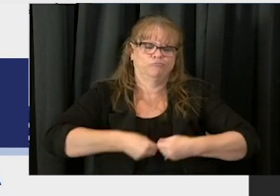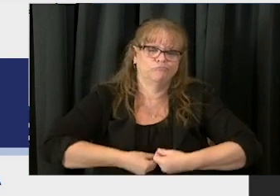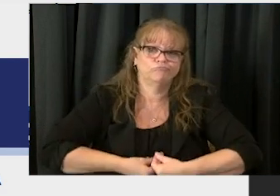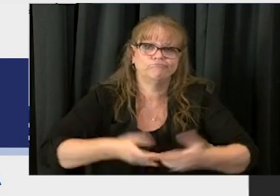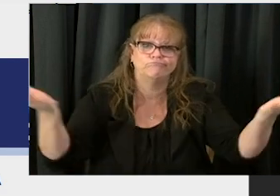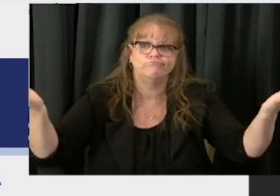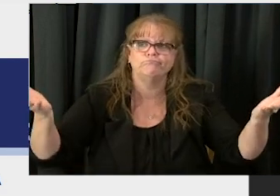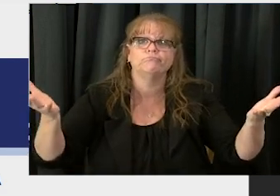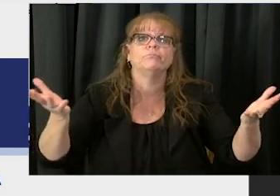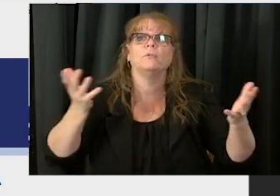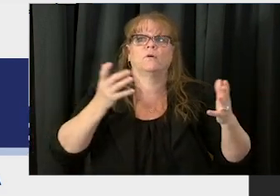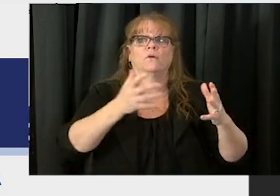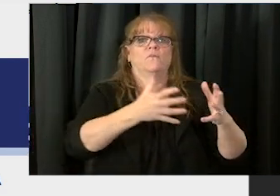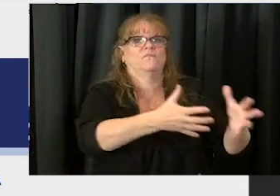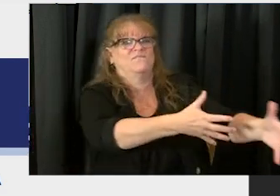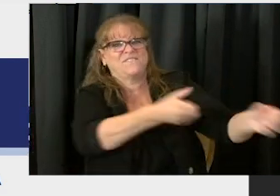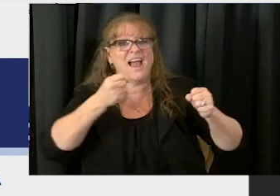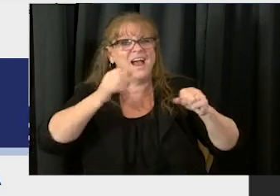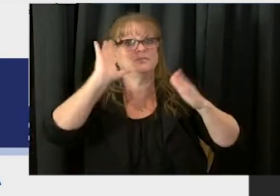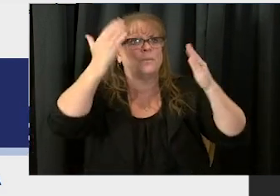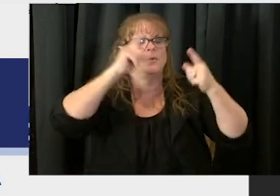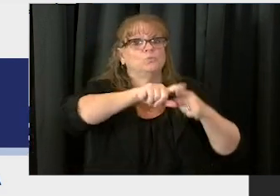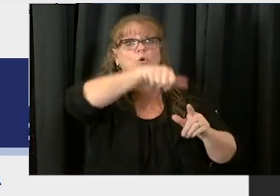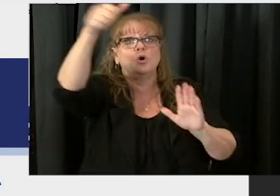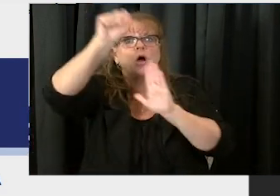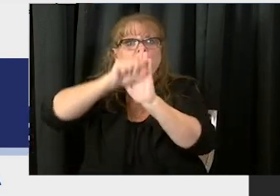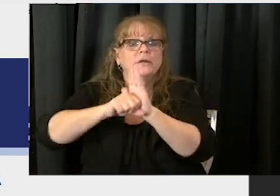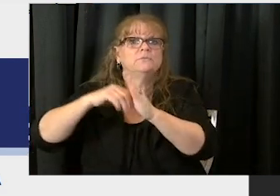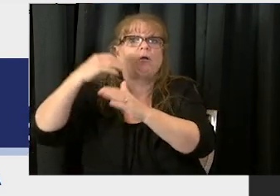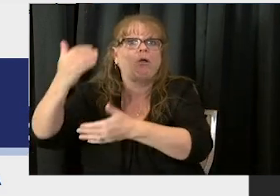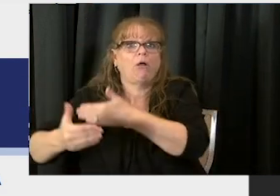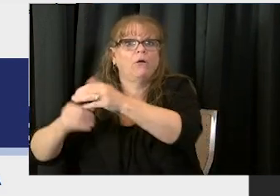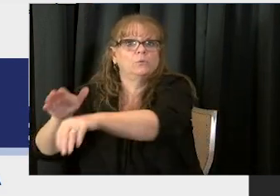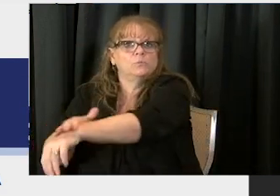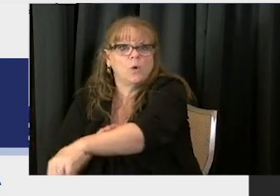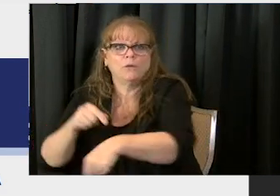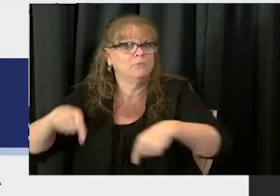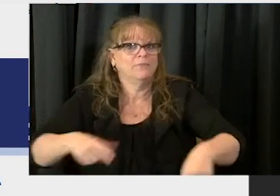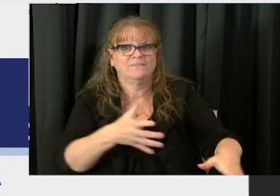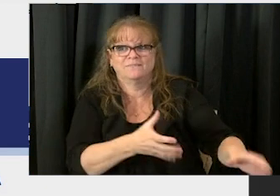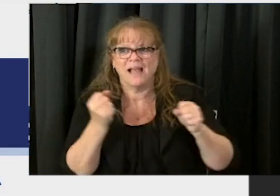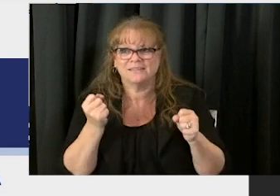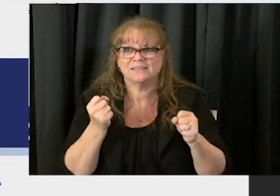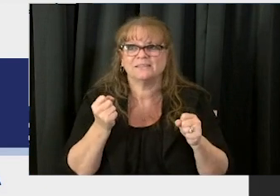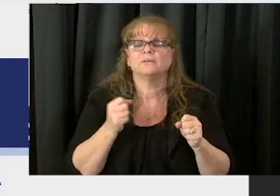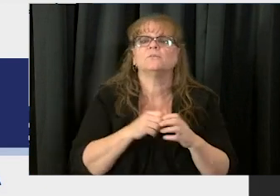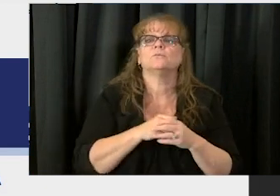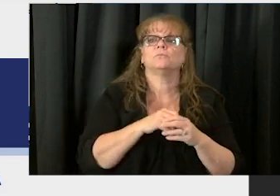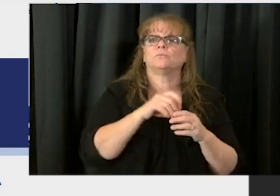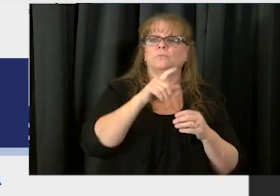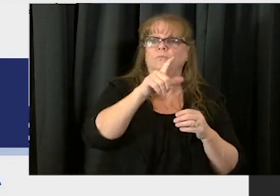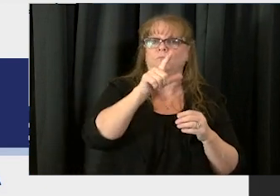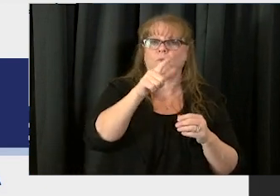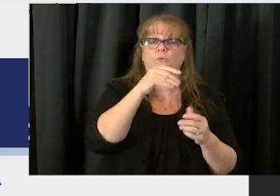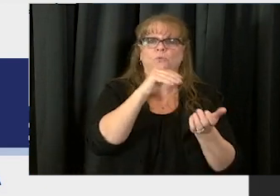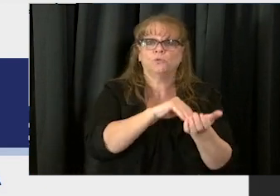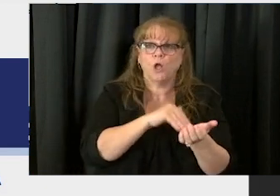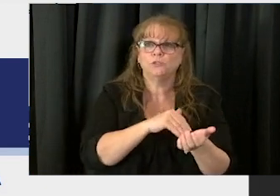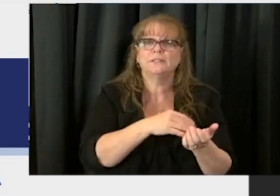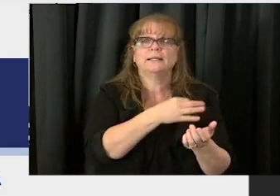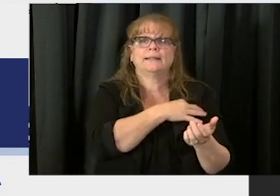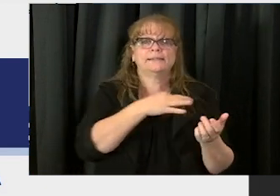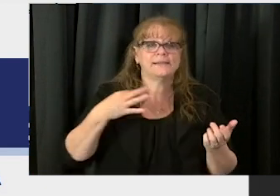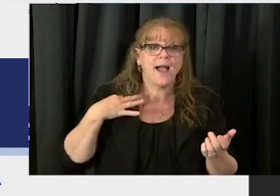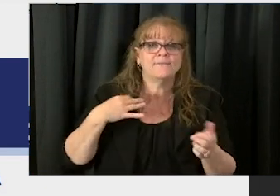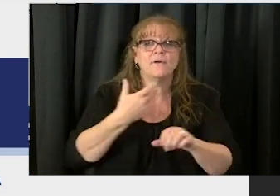frontline healthcare workers and long-term care facility staff, and also moving into phase 1B in some areas, including ages 70